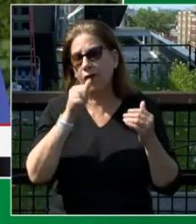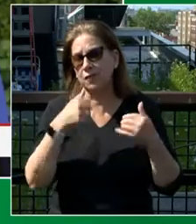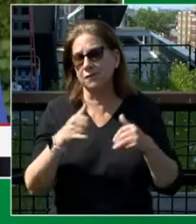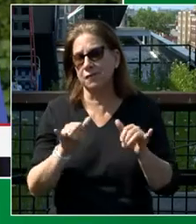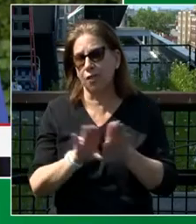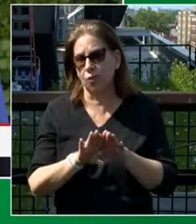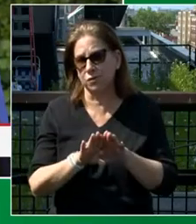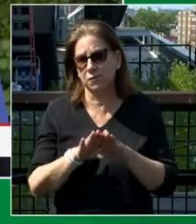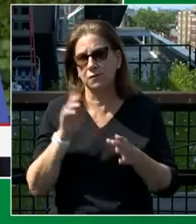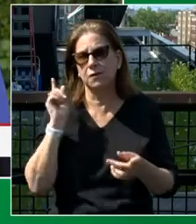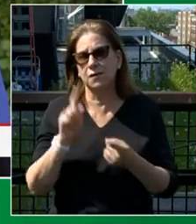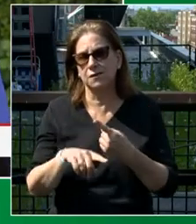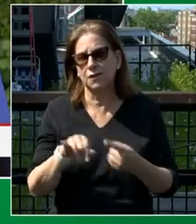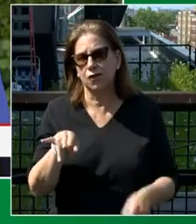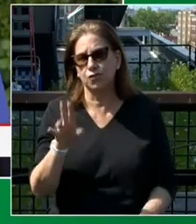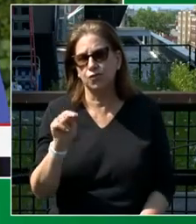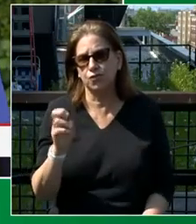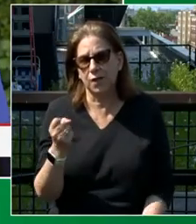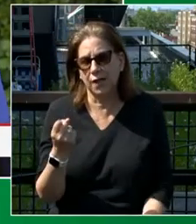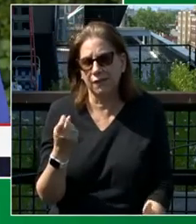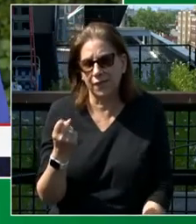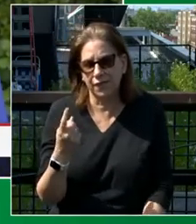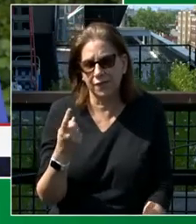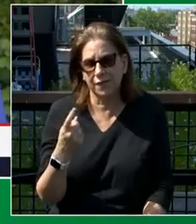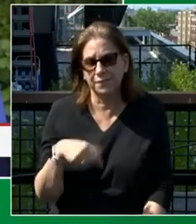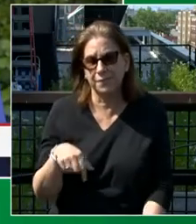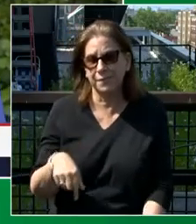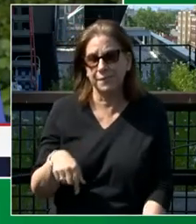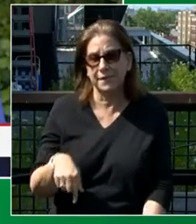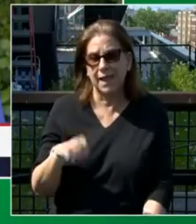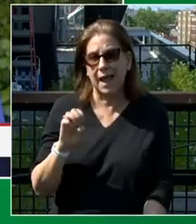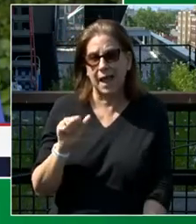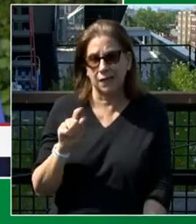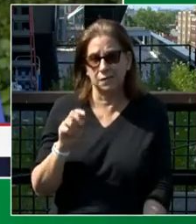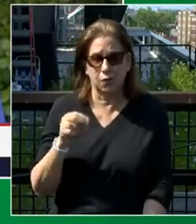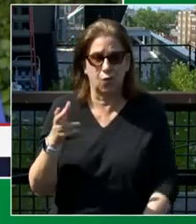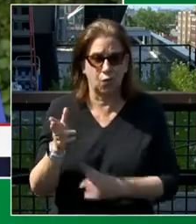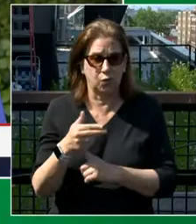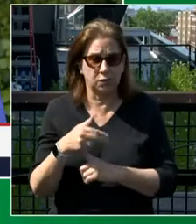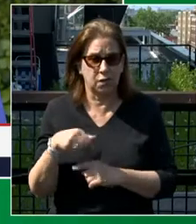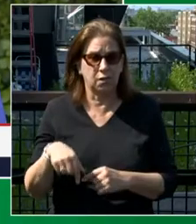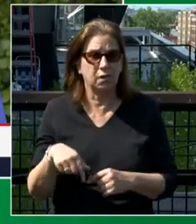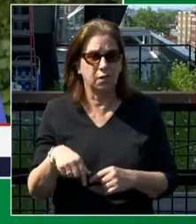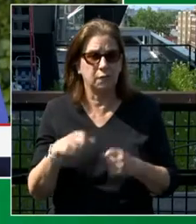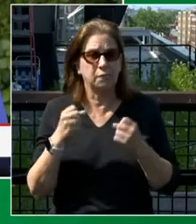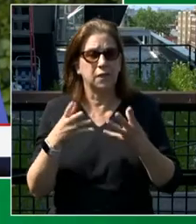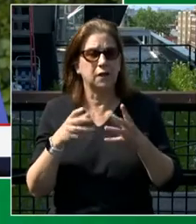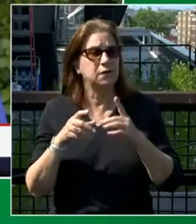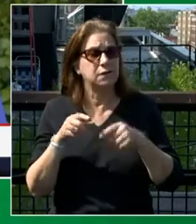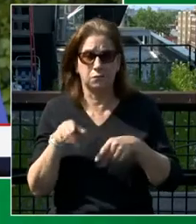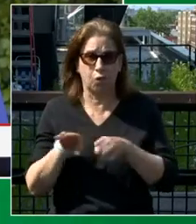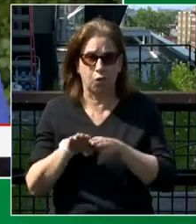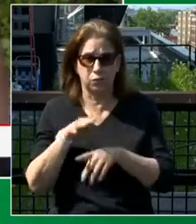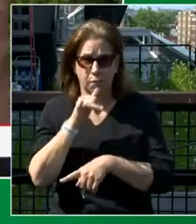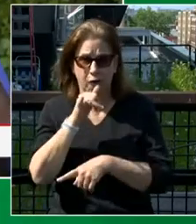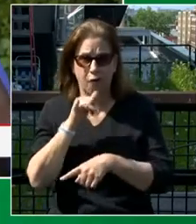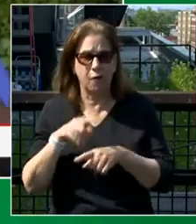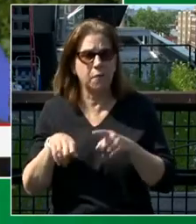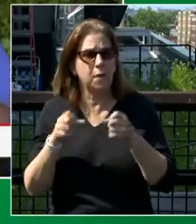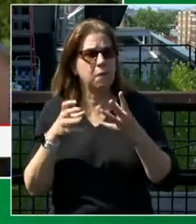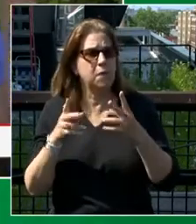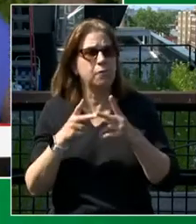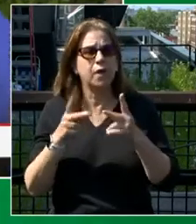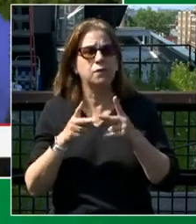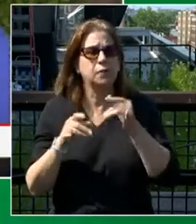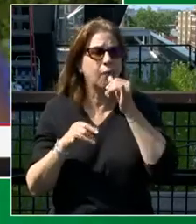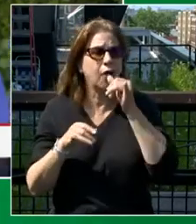hotel. I think that was made eminently clear, too, because, we weren't necessarily just focused on transient